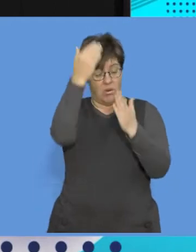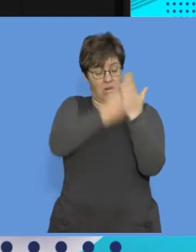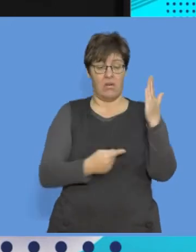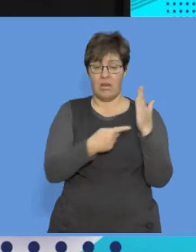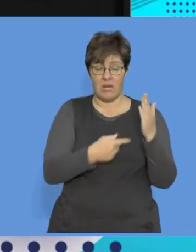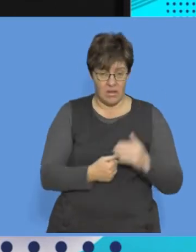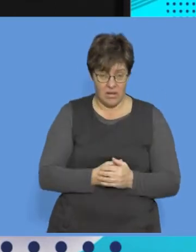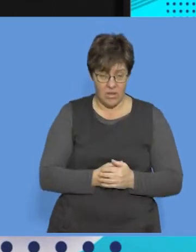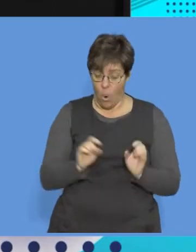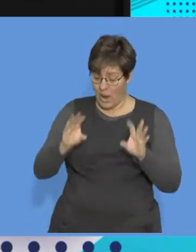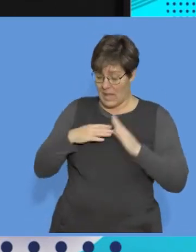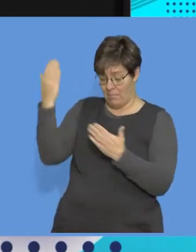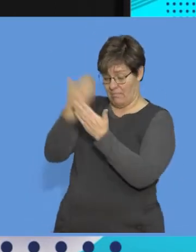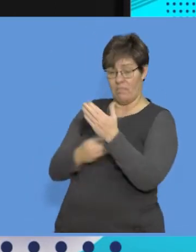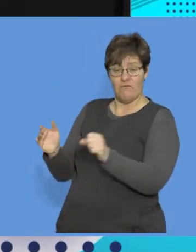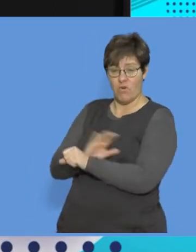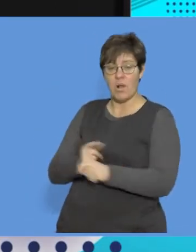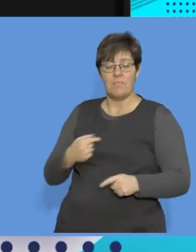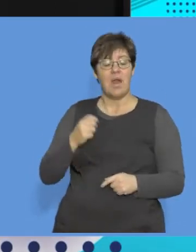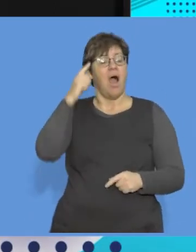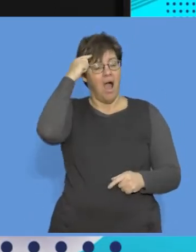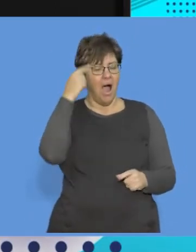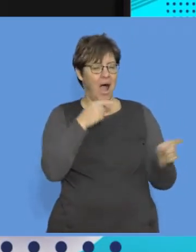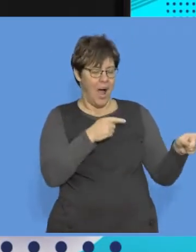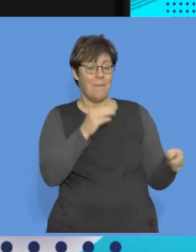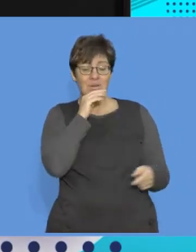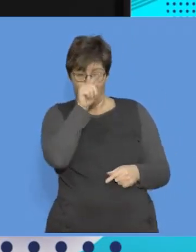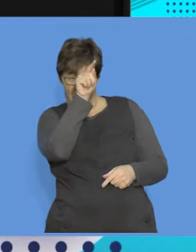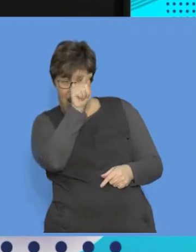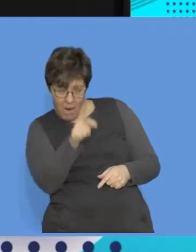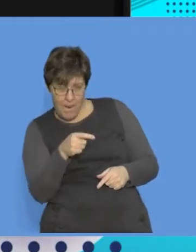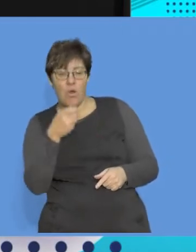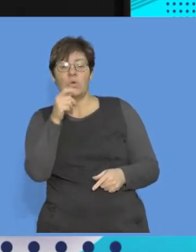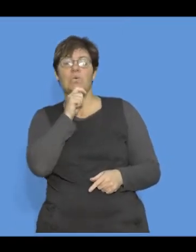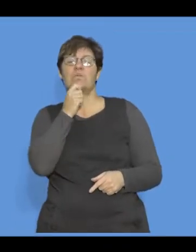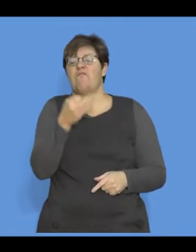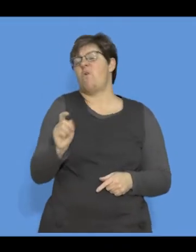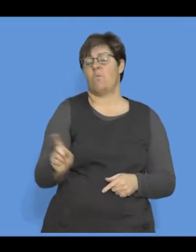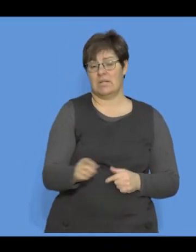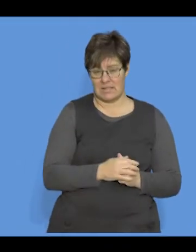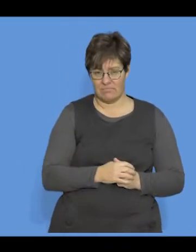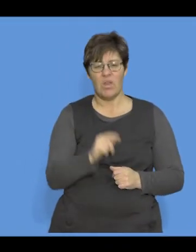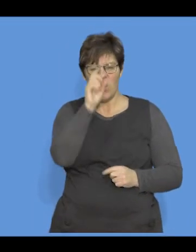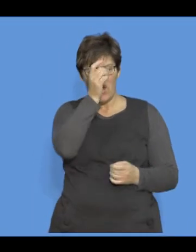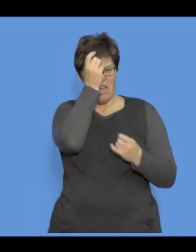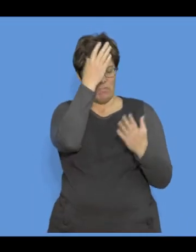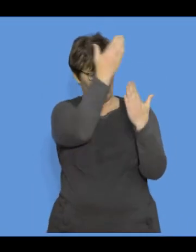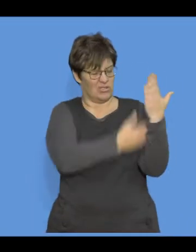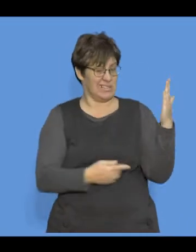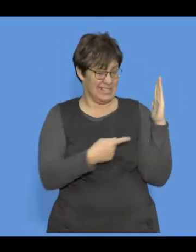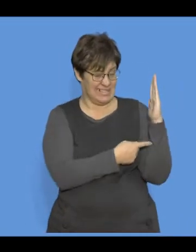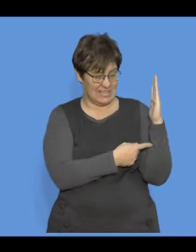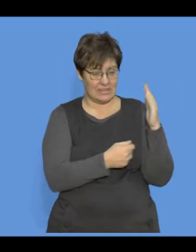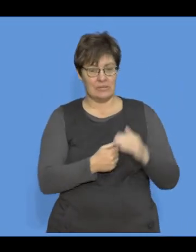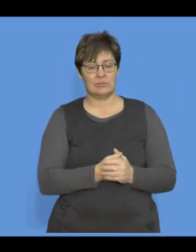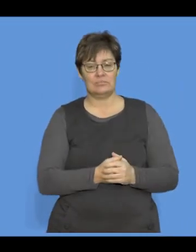sheet, but it will trigger for you the things that you will need to learn. So let's have a look at the data sheet. So the first